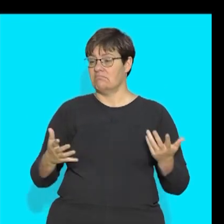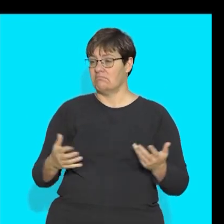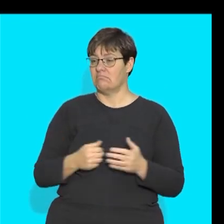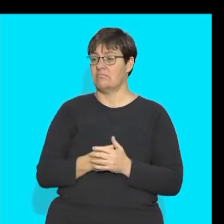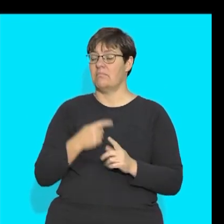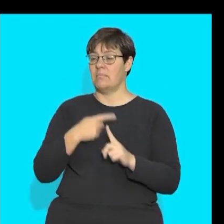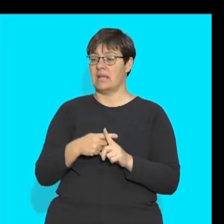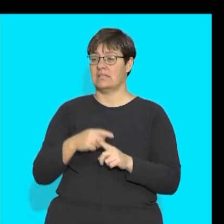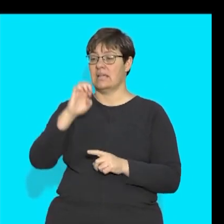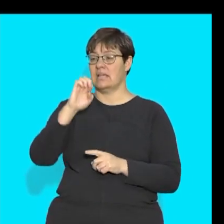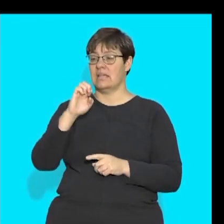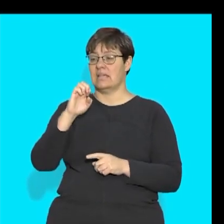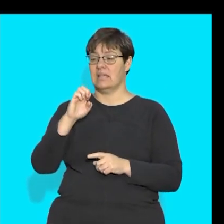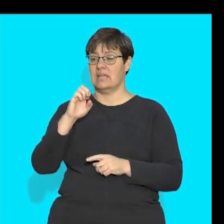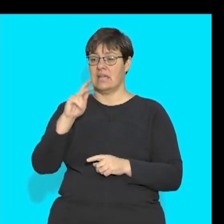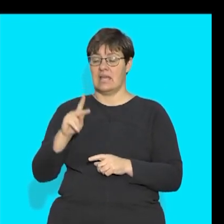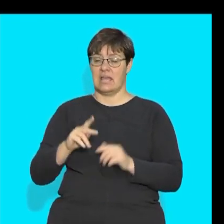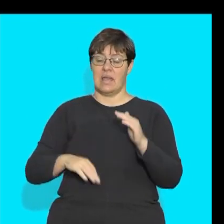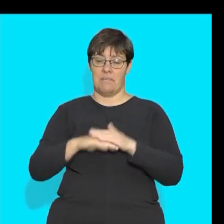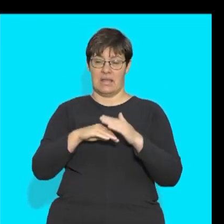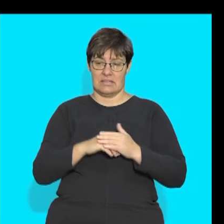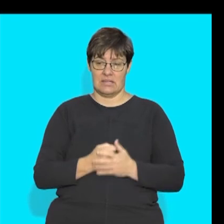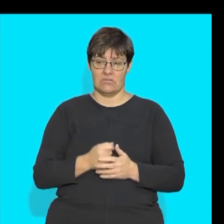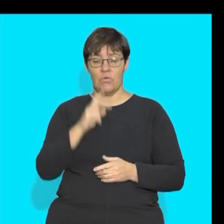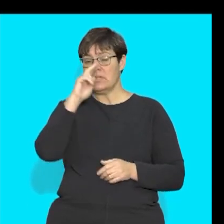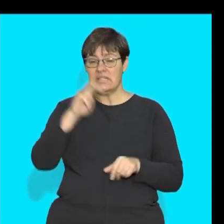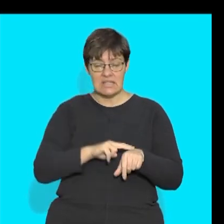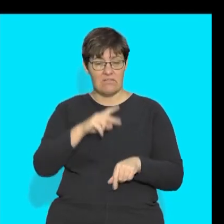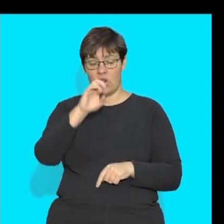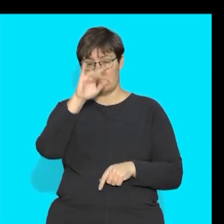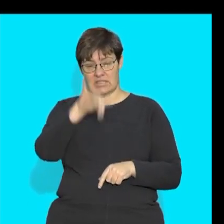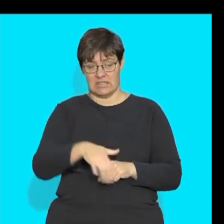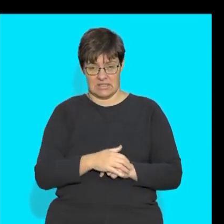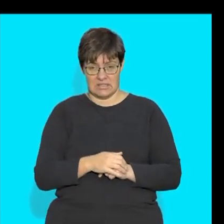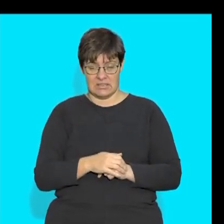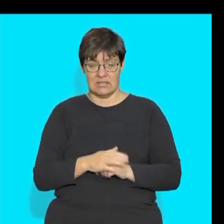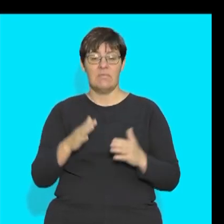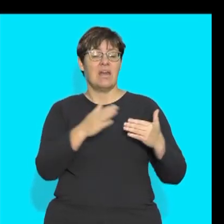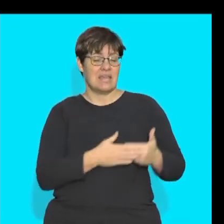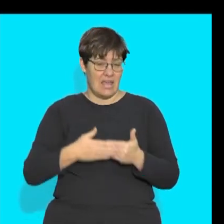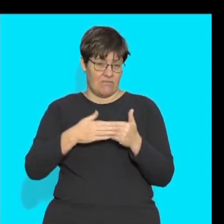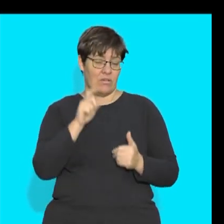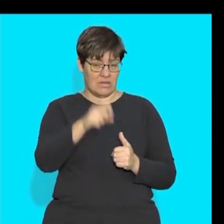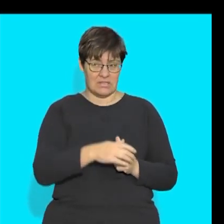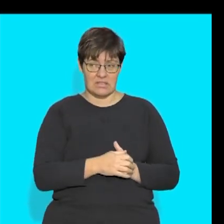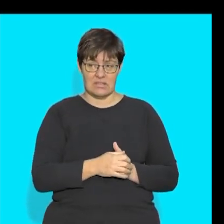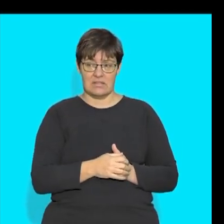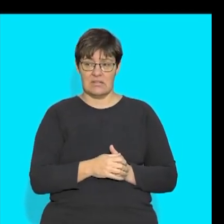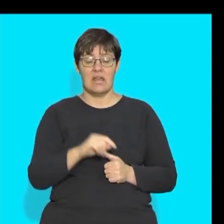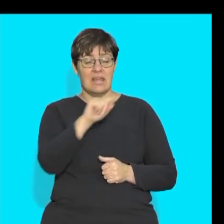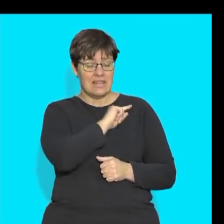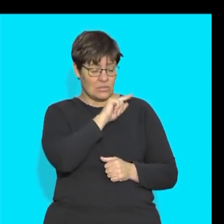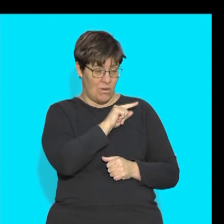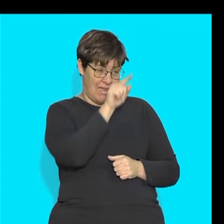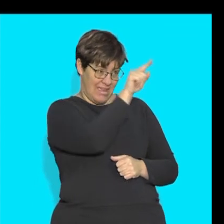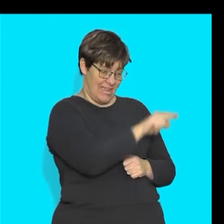in fact, all we have to do is calculate Emax. We didn't need the velocity. So just be careful. This is